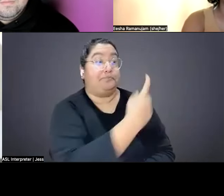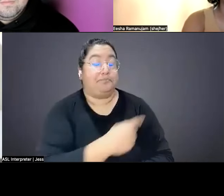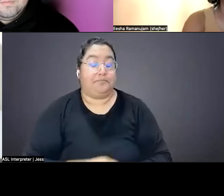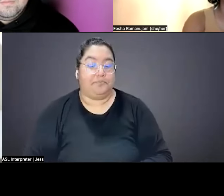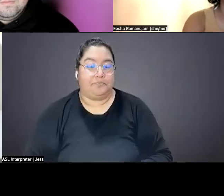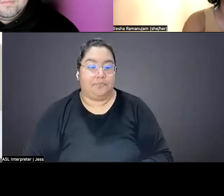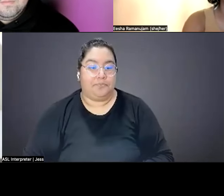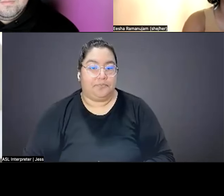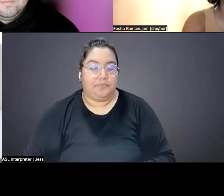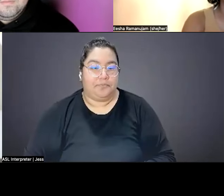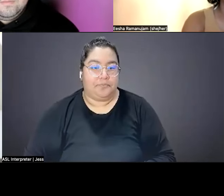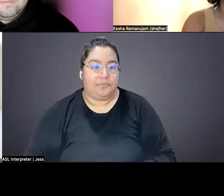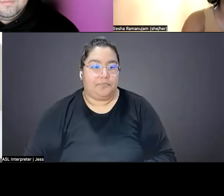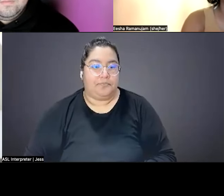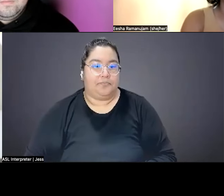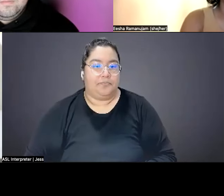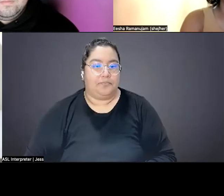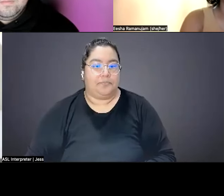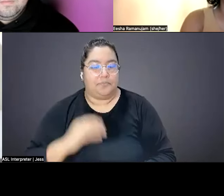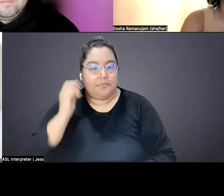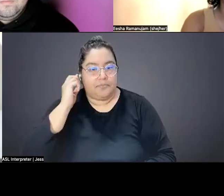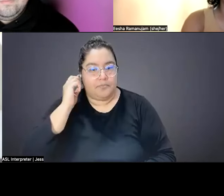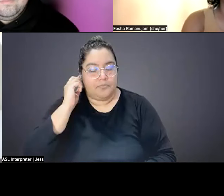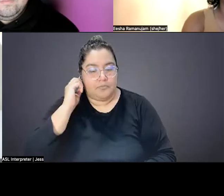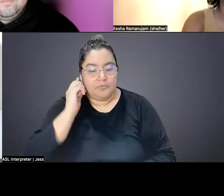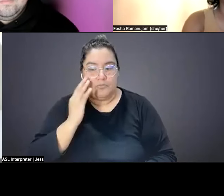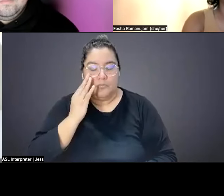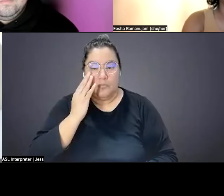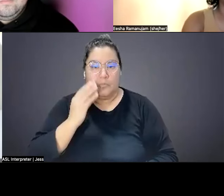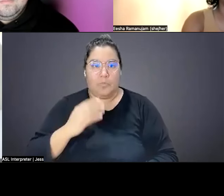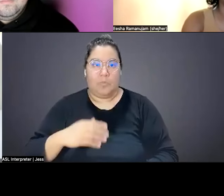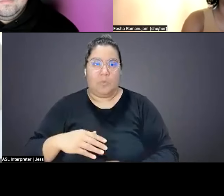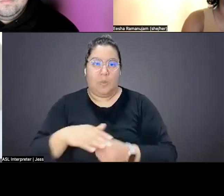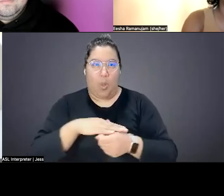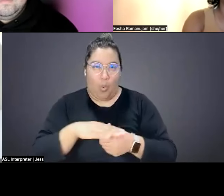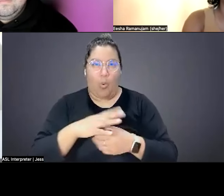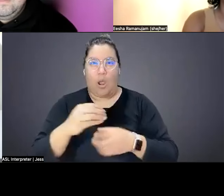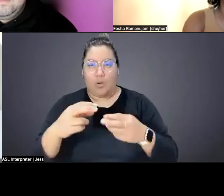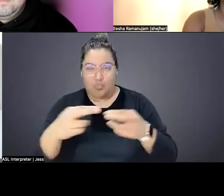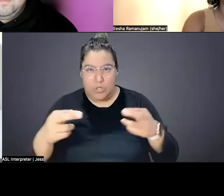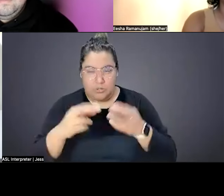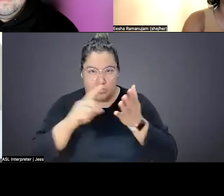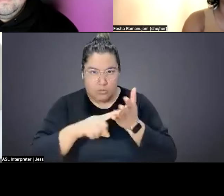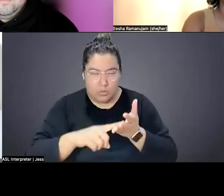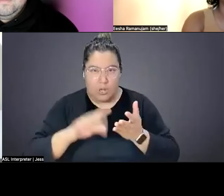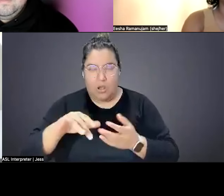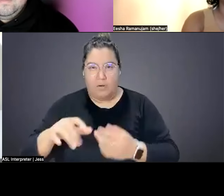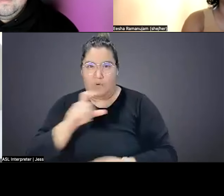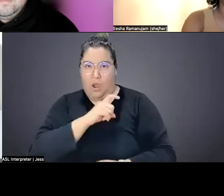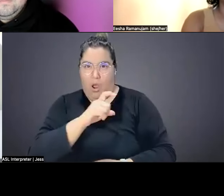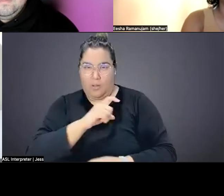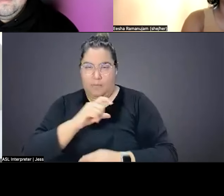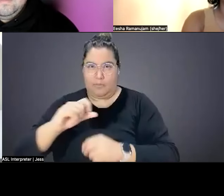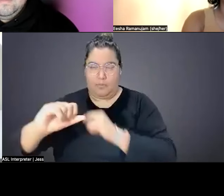with local and regional analysis of issues like Copaganda, obviously those issues of relating to police,